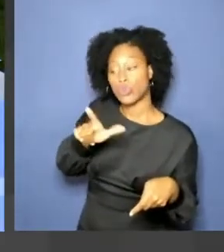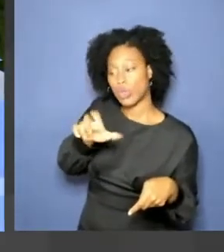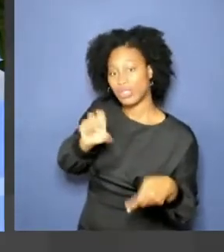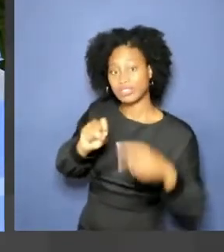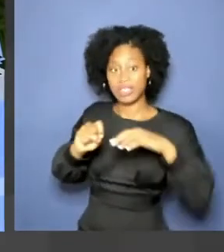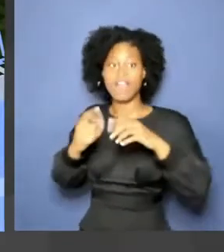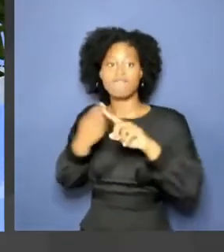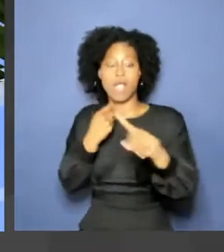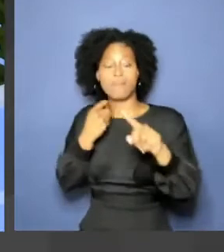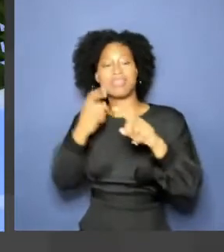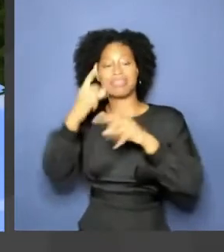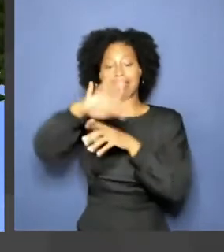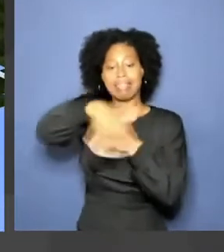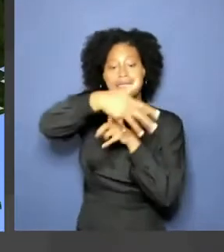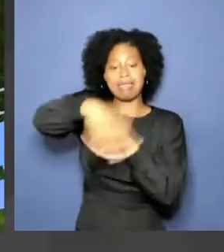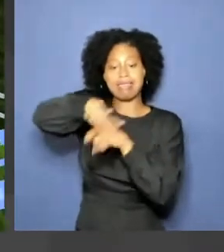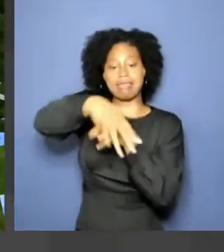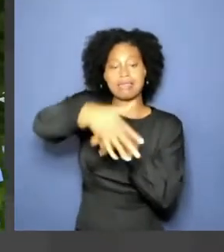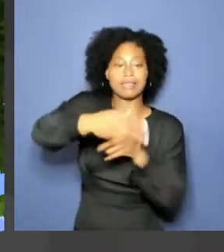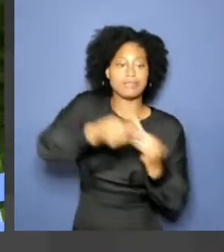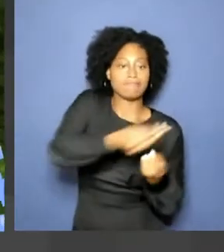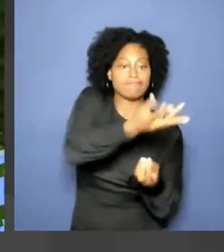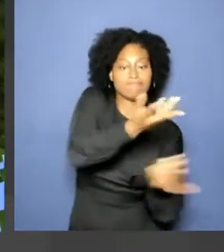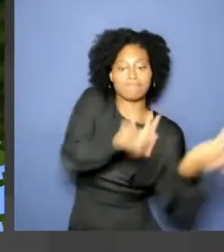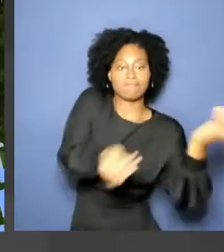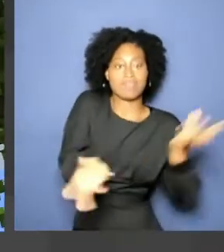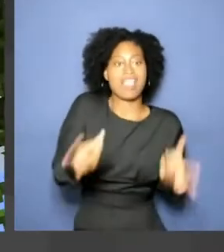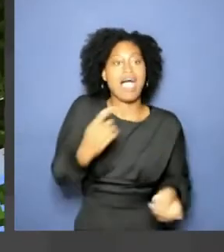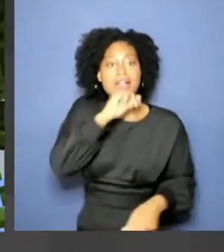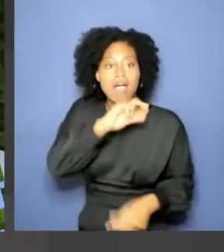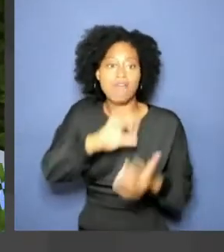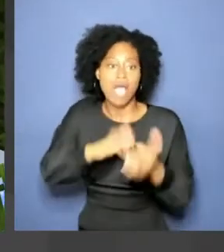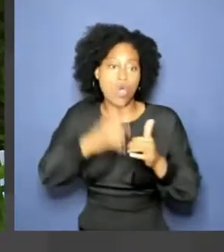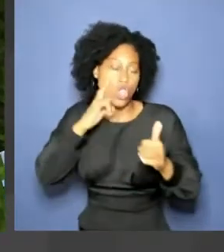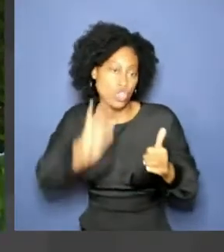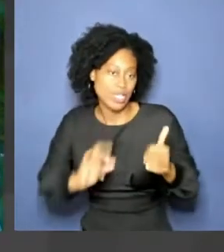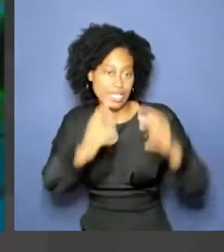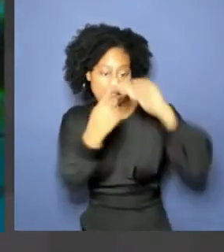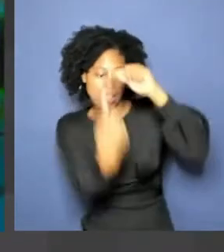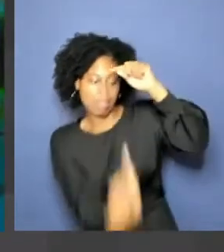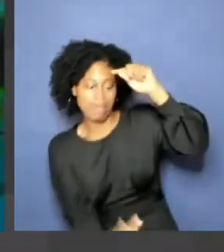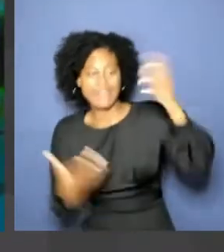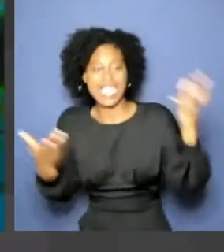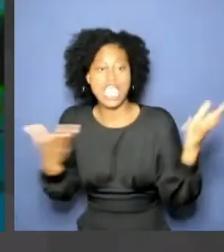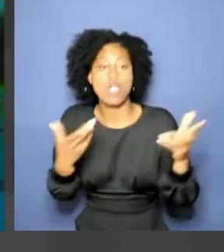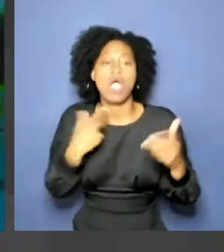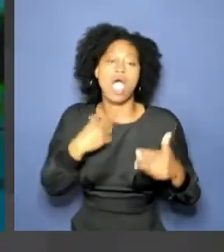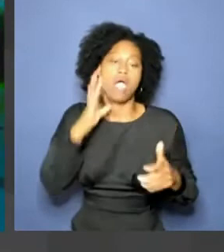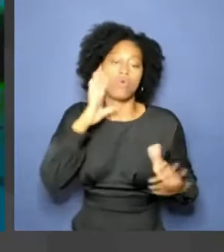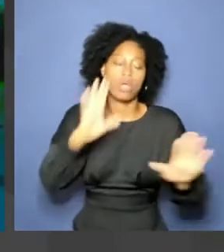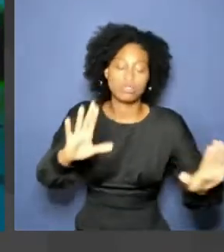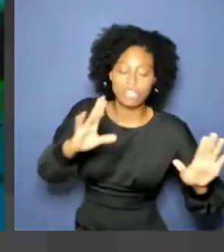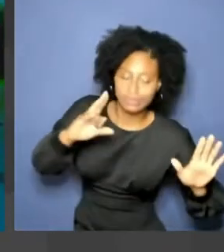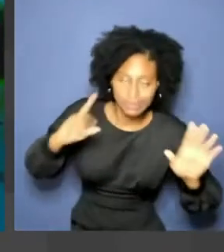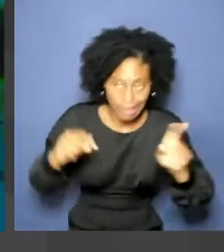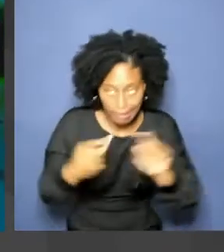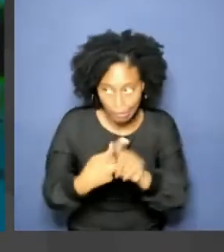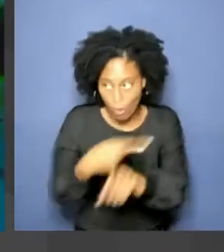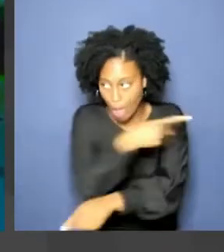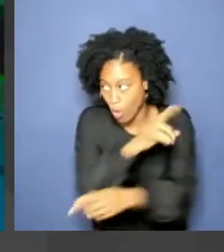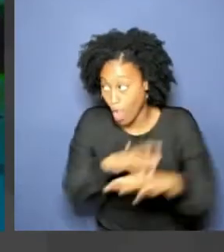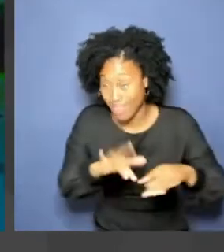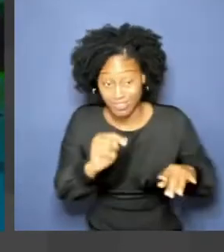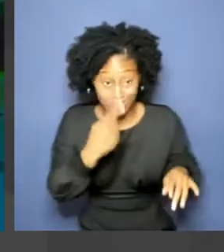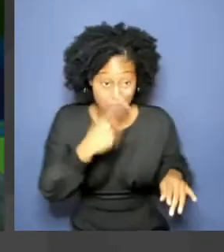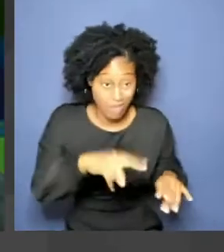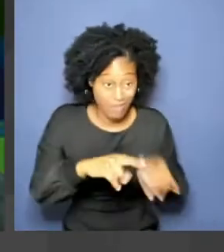themselves. And I really like how the propagules are looking here. And okay, I'm just gonna nerd out on propagules for a minute. Okay, so